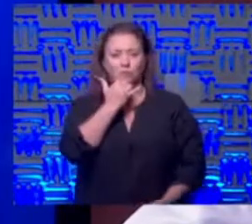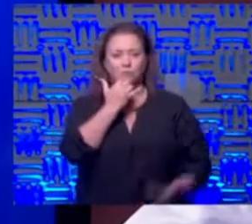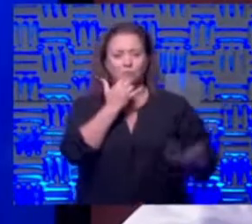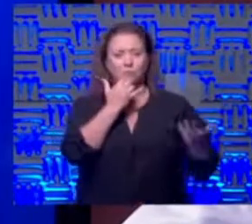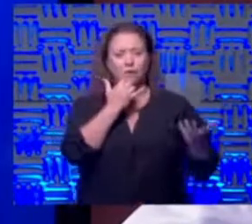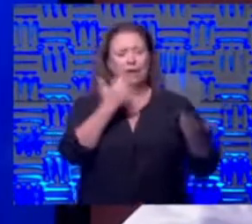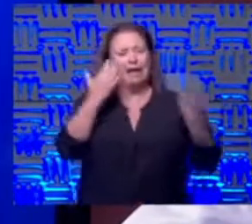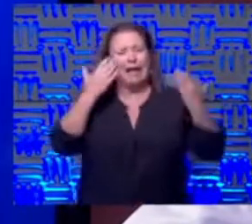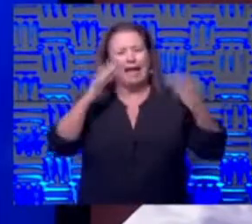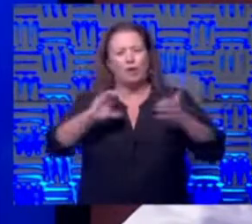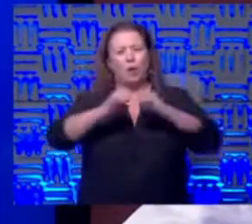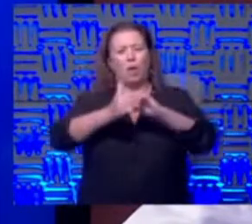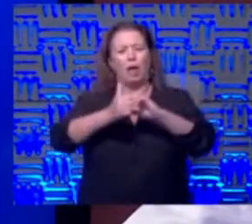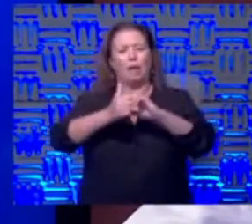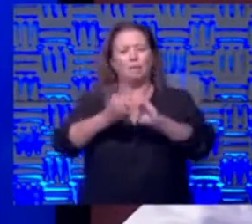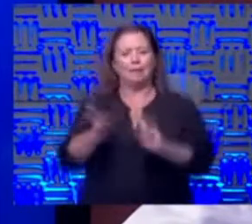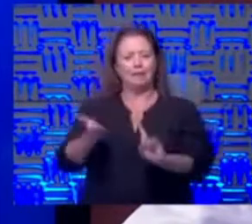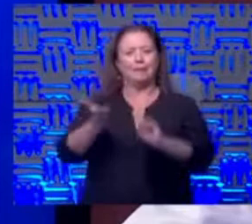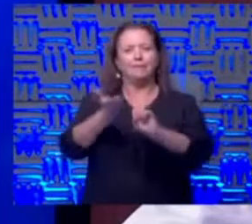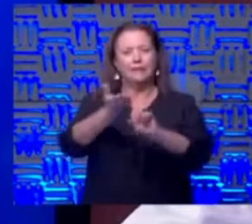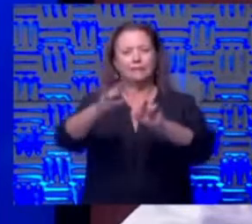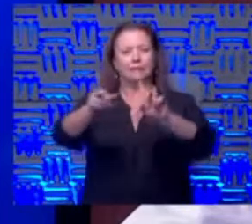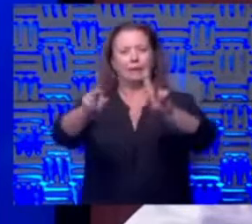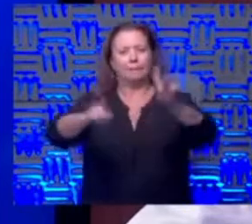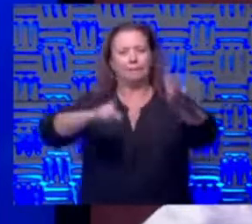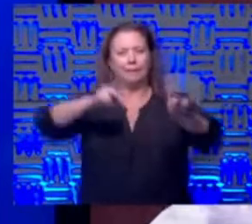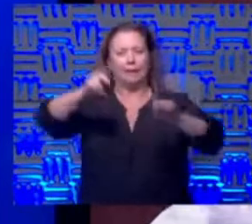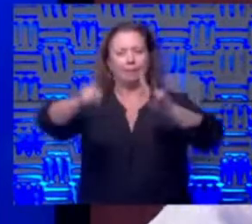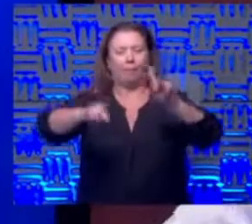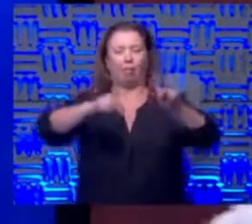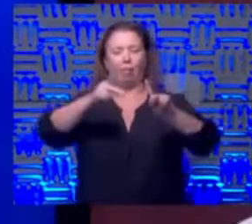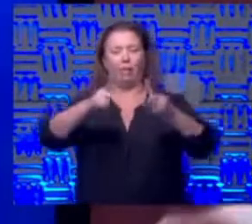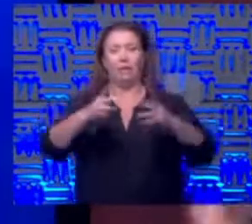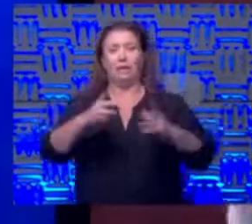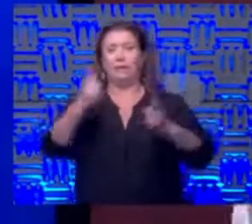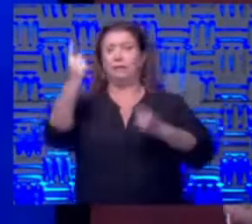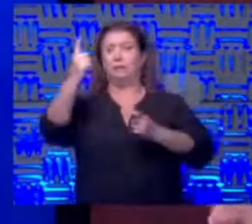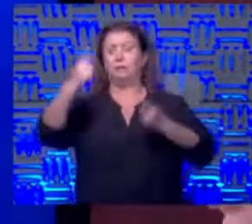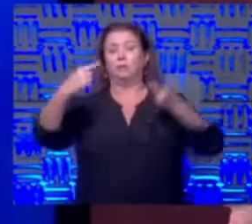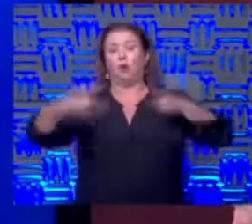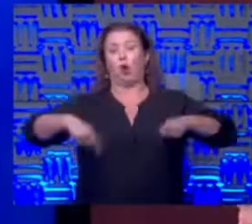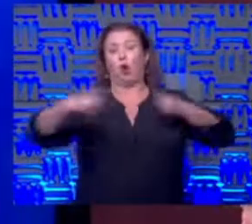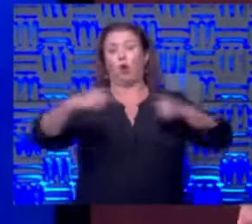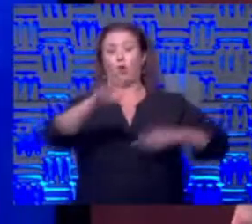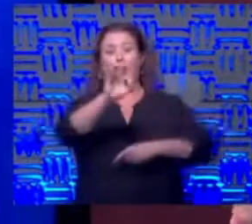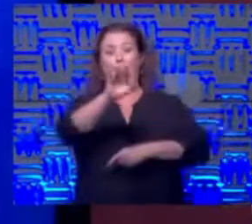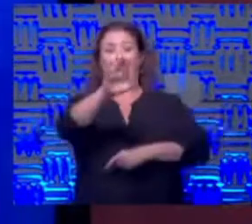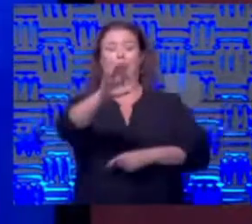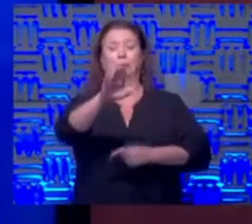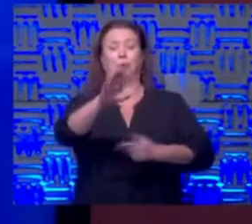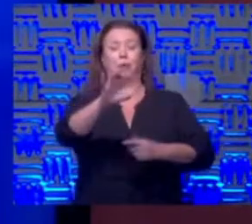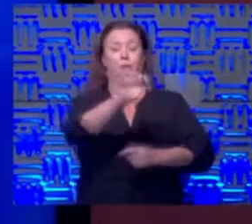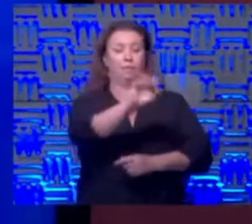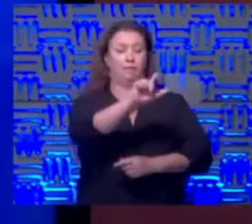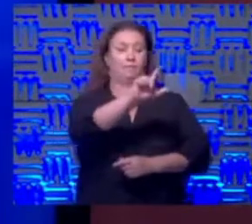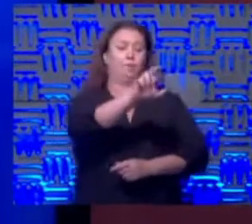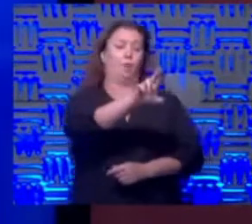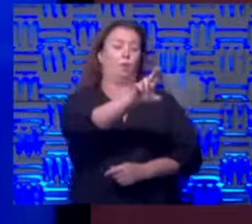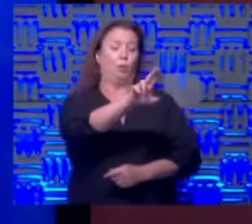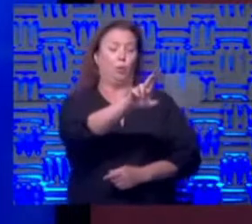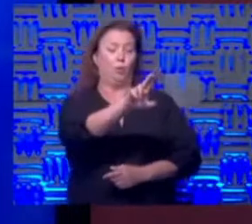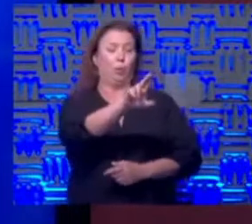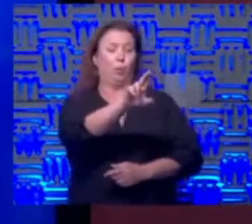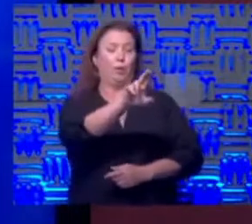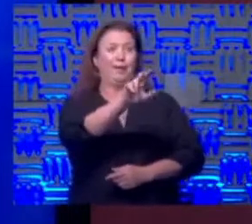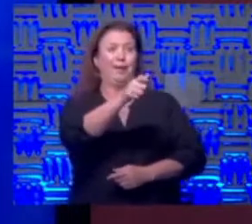And I don't know how to convince people outside maybe some numbers. Now, if somebody wants to argue in your Facebook thing that the influenza